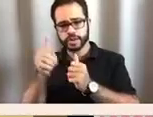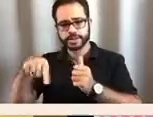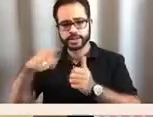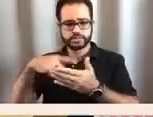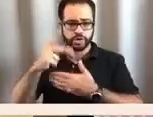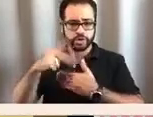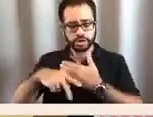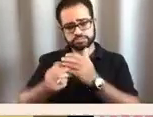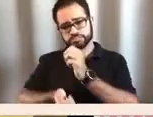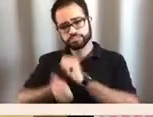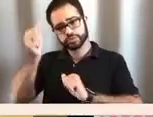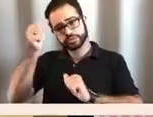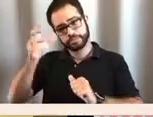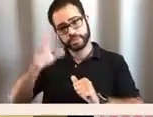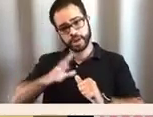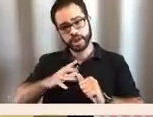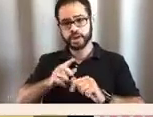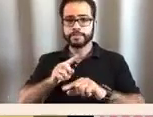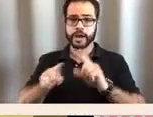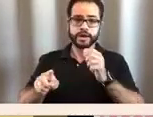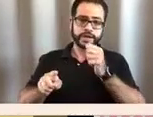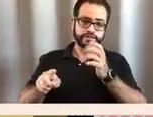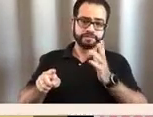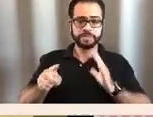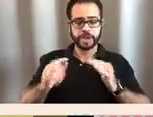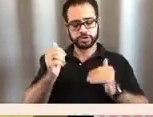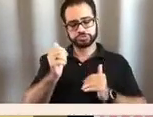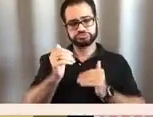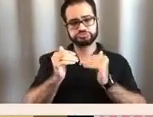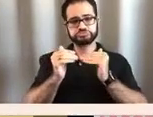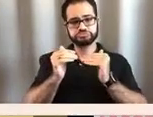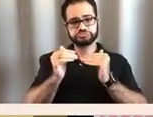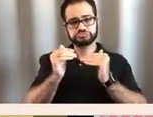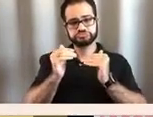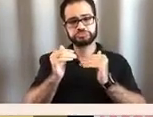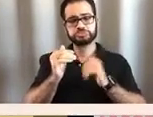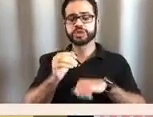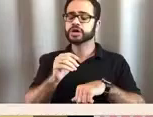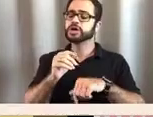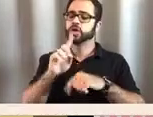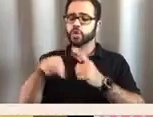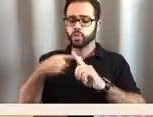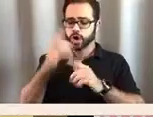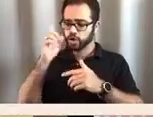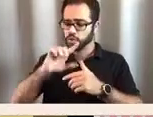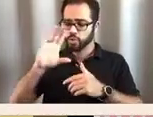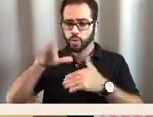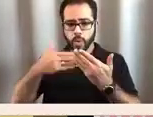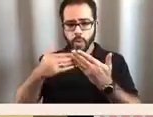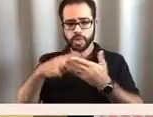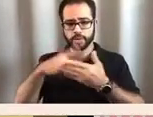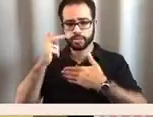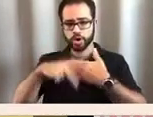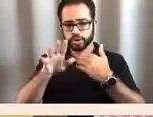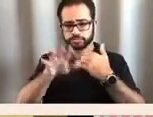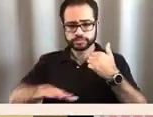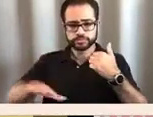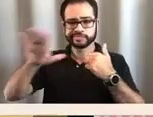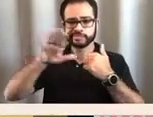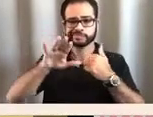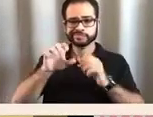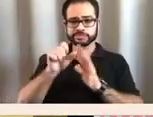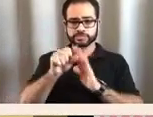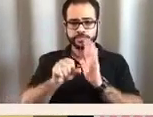they're majority male, but the females aren't too far behind. When we look at all of the programs across the